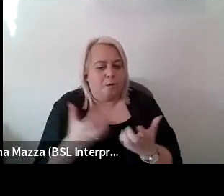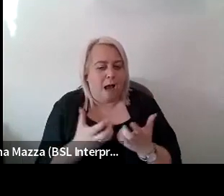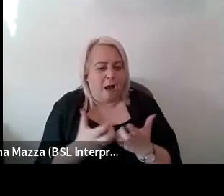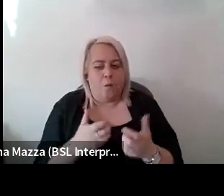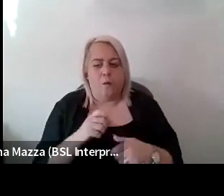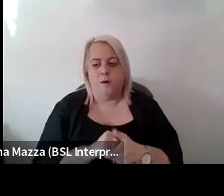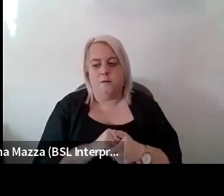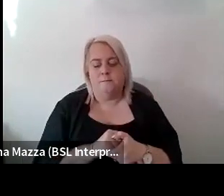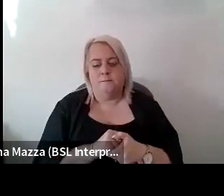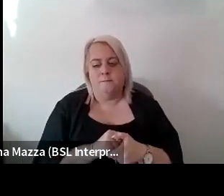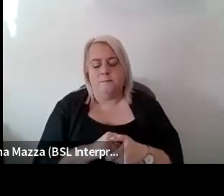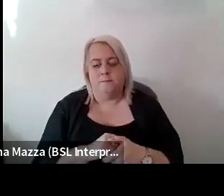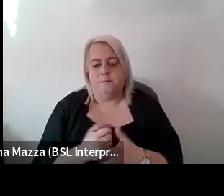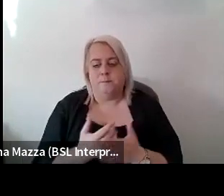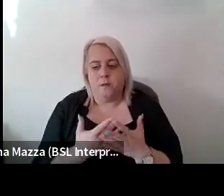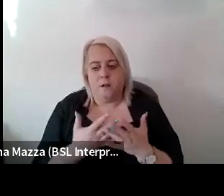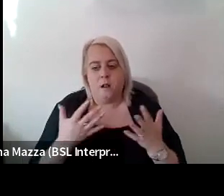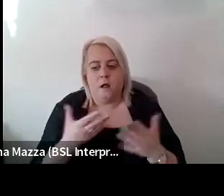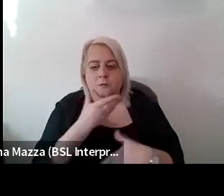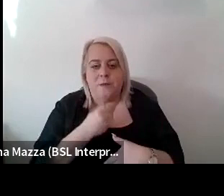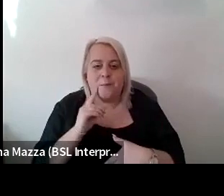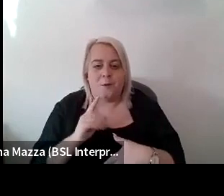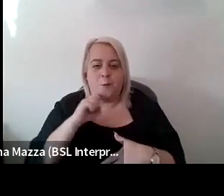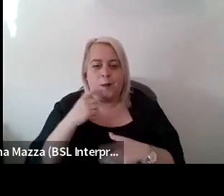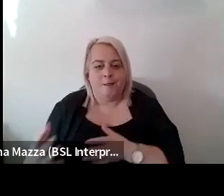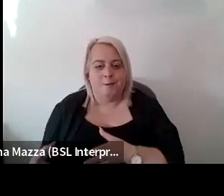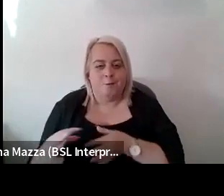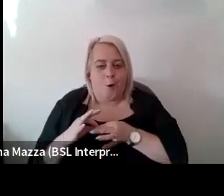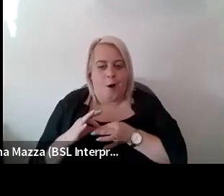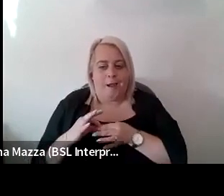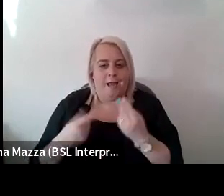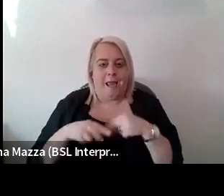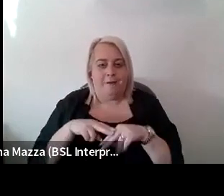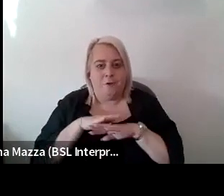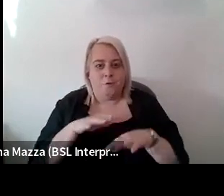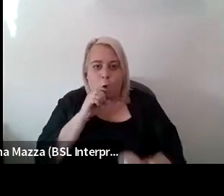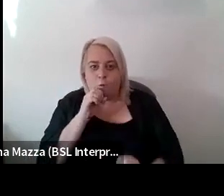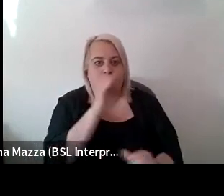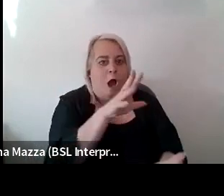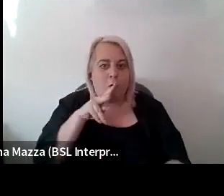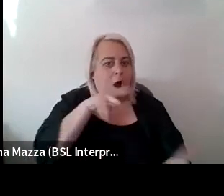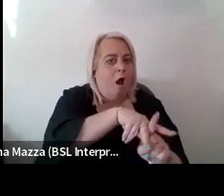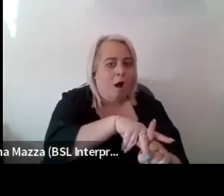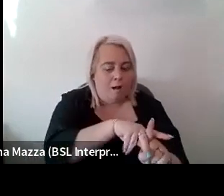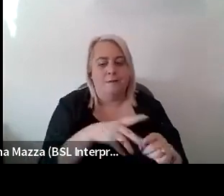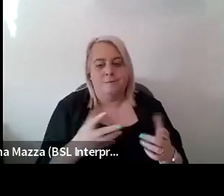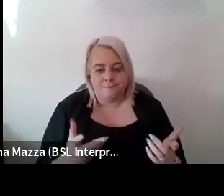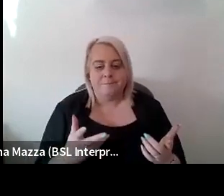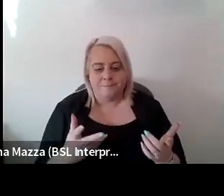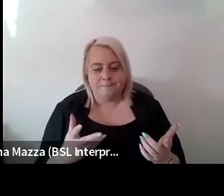to come over to your side if you're not in their face yelling at them. Yeah, definitely.